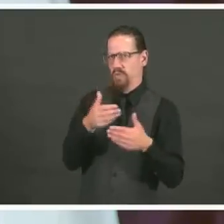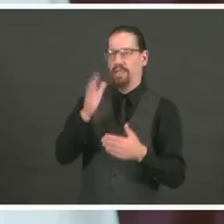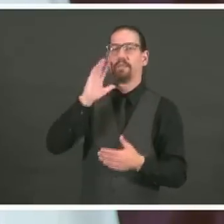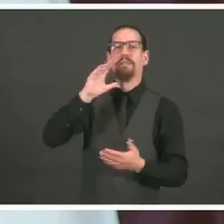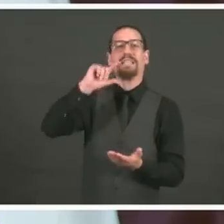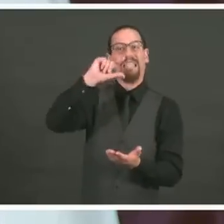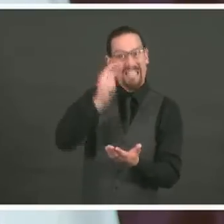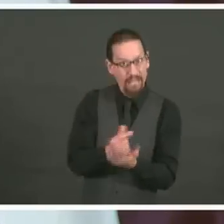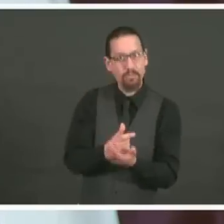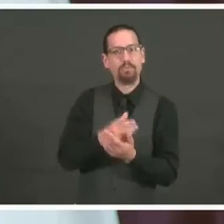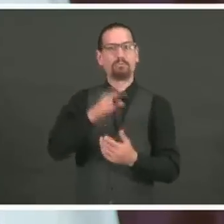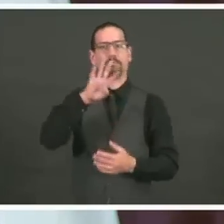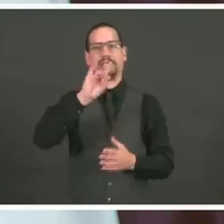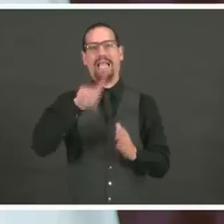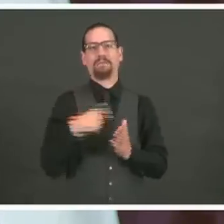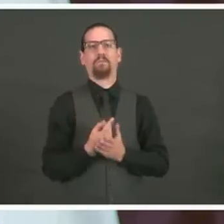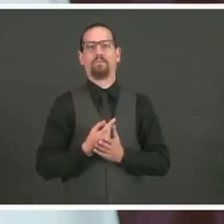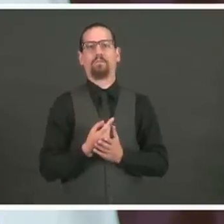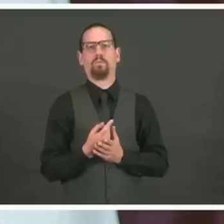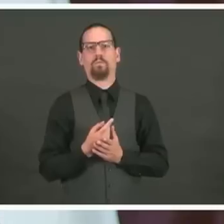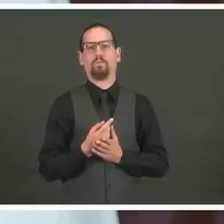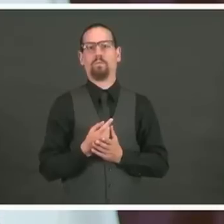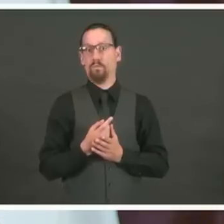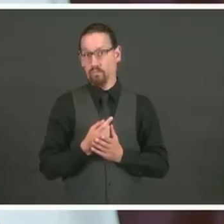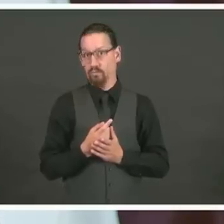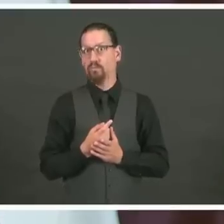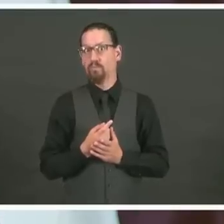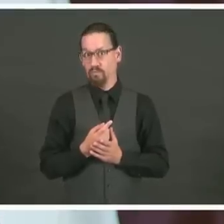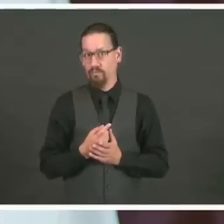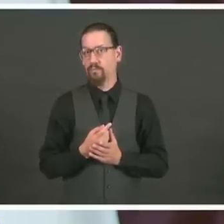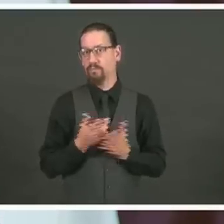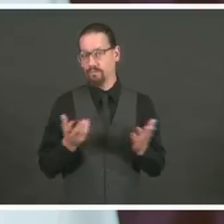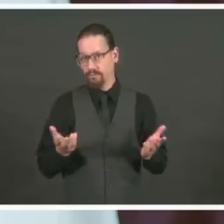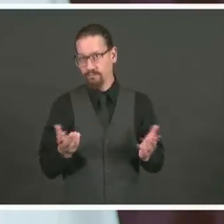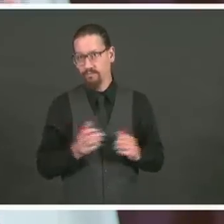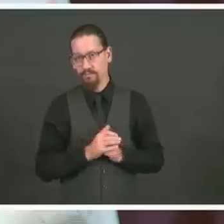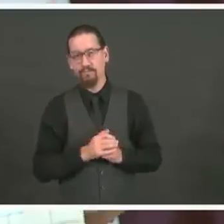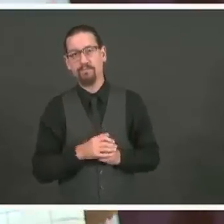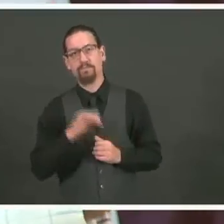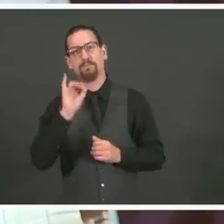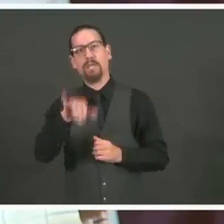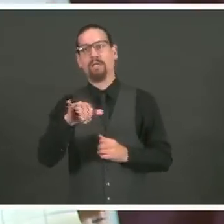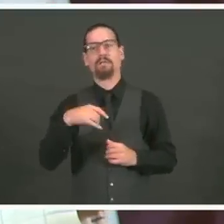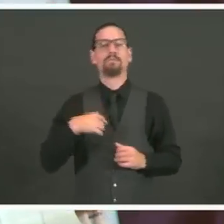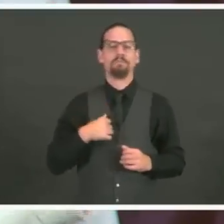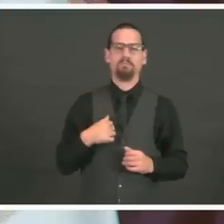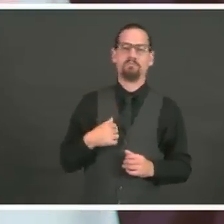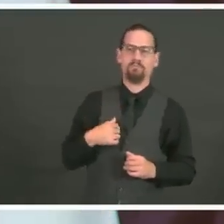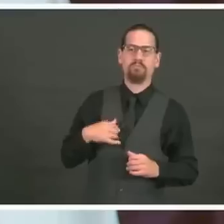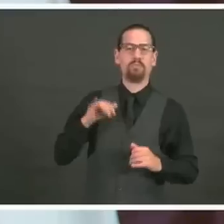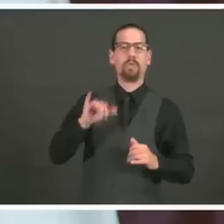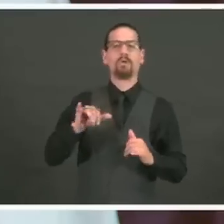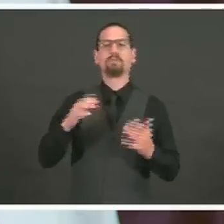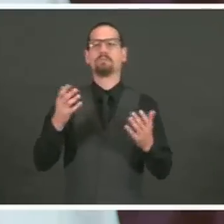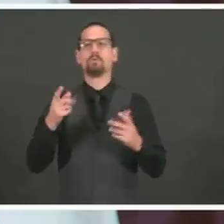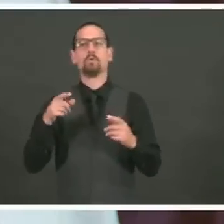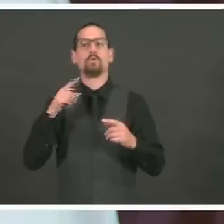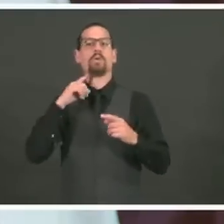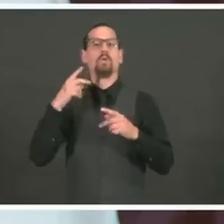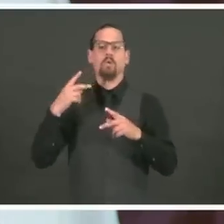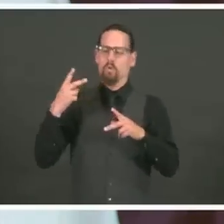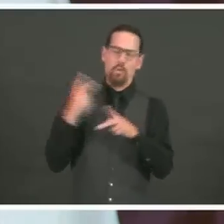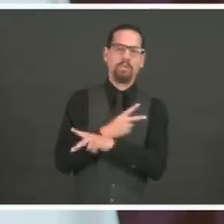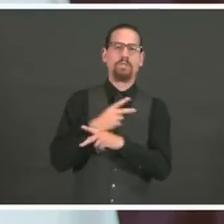turnaround. So I think I can safely say the worst is behind us.